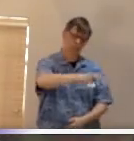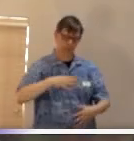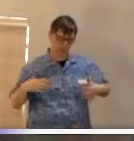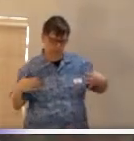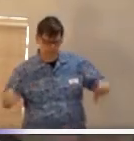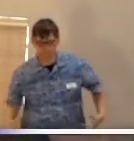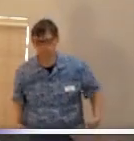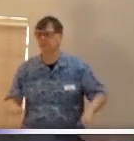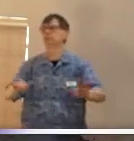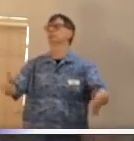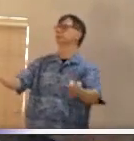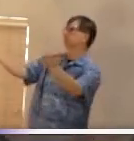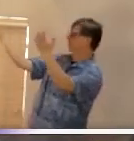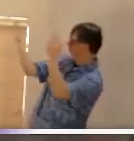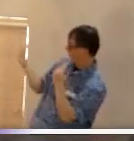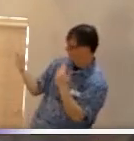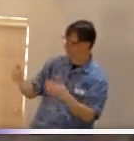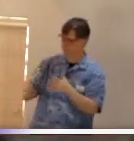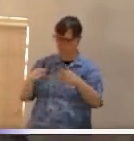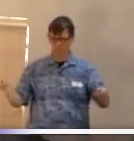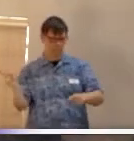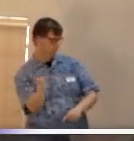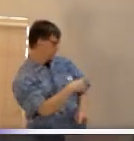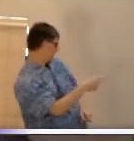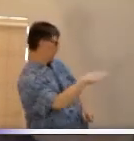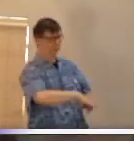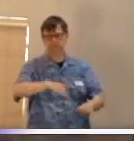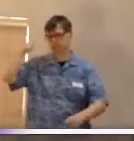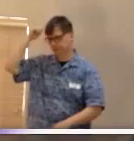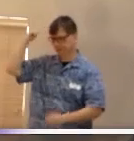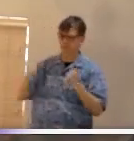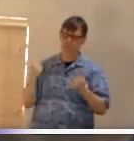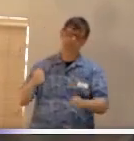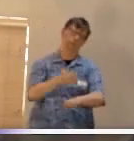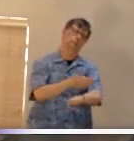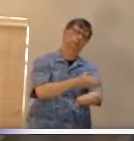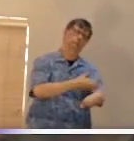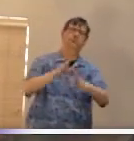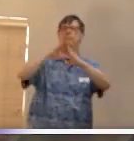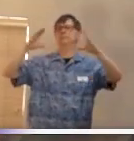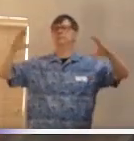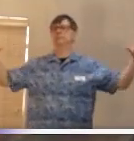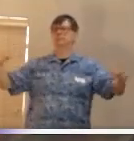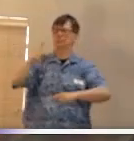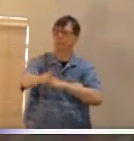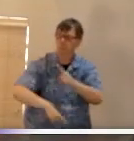come and we're drawn to them, we see these energy patterns getting bigger, and it's how